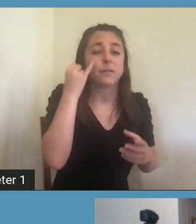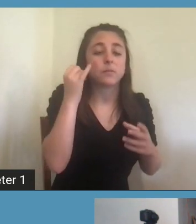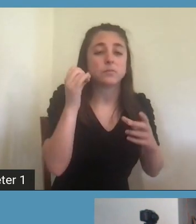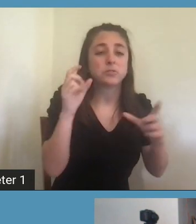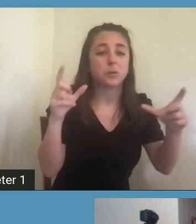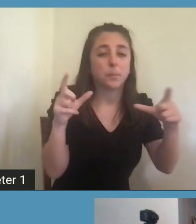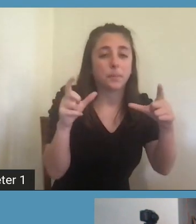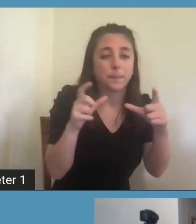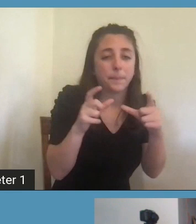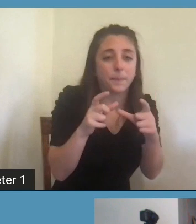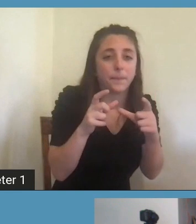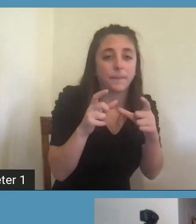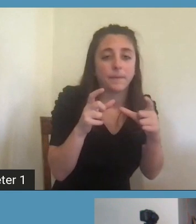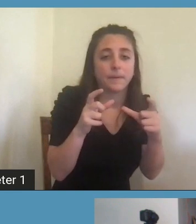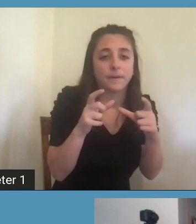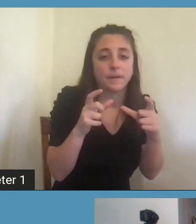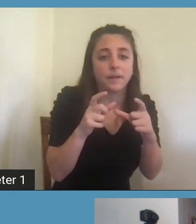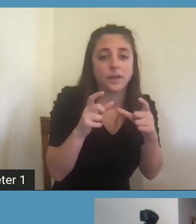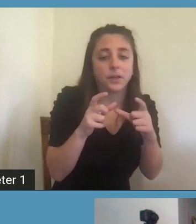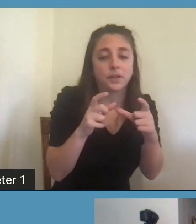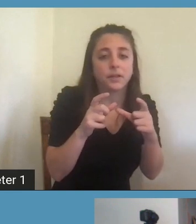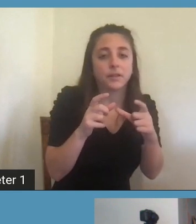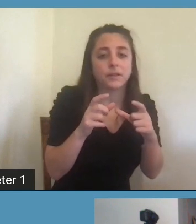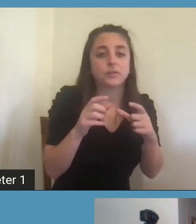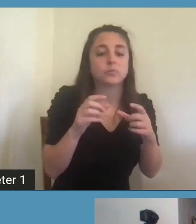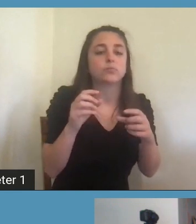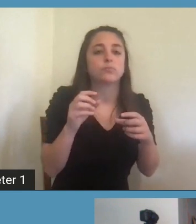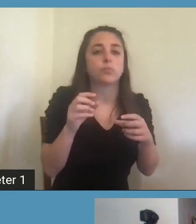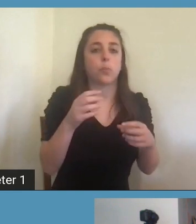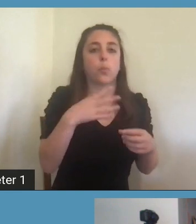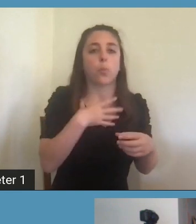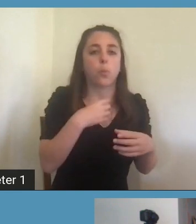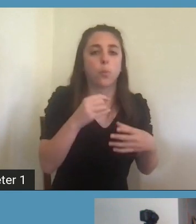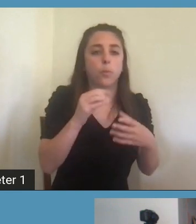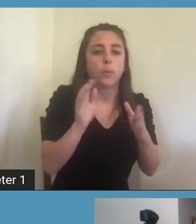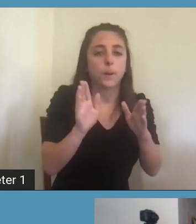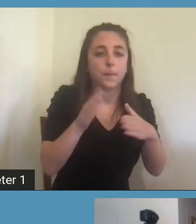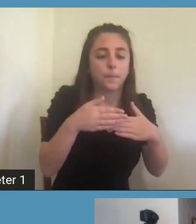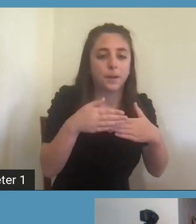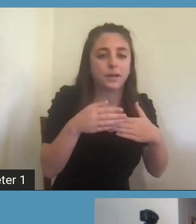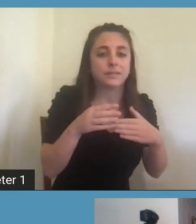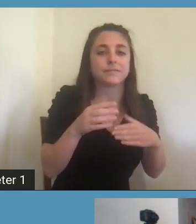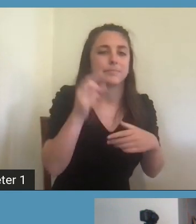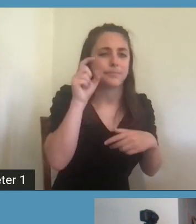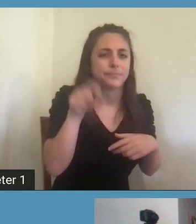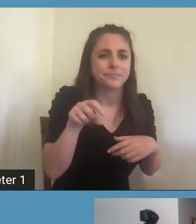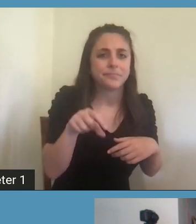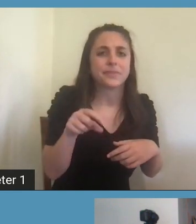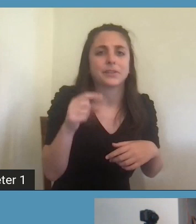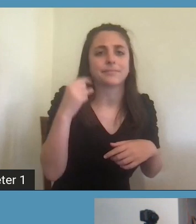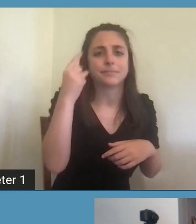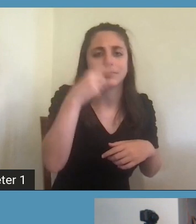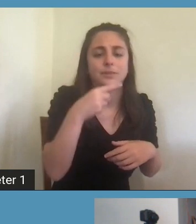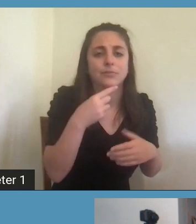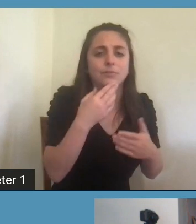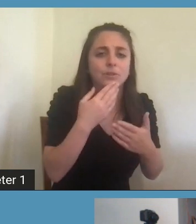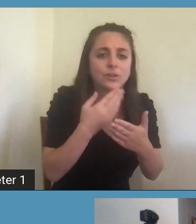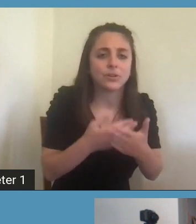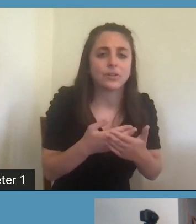scale, in a little white box, and it needs to look good, and maybe like some